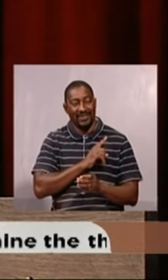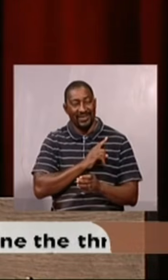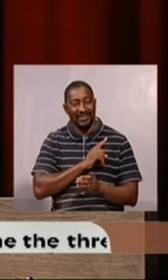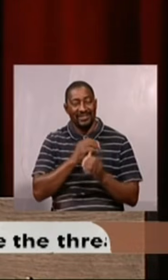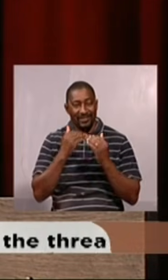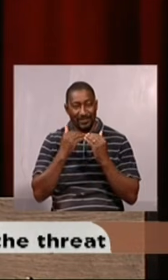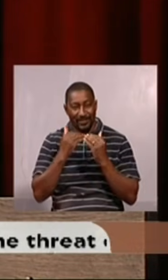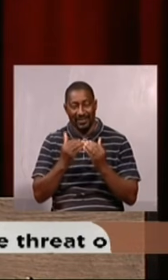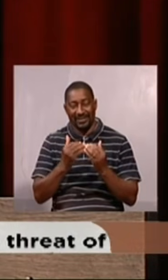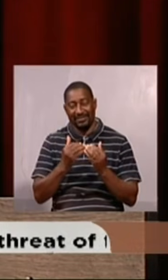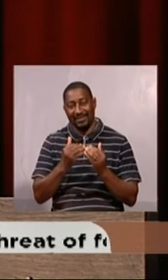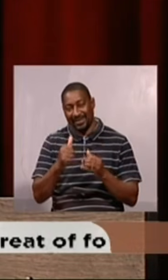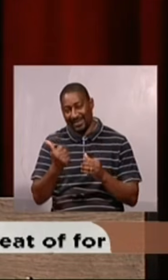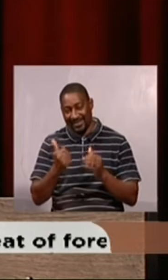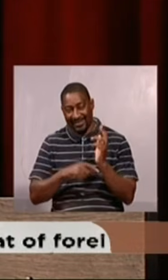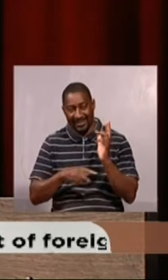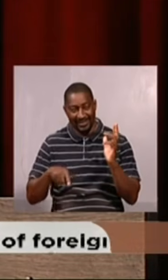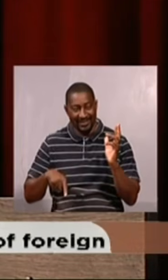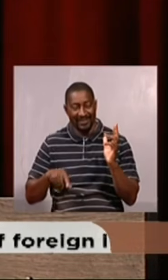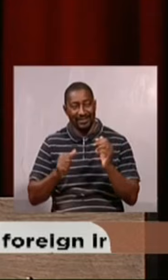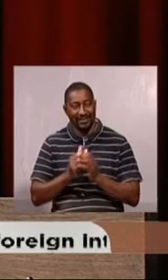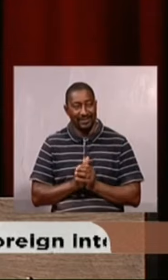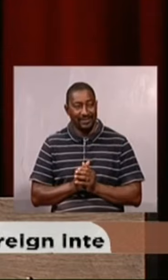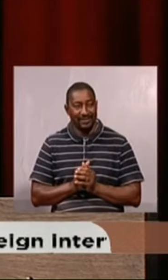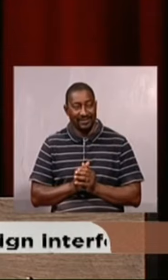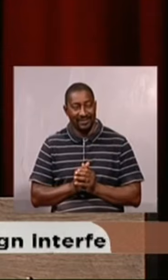other countries? Whereas some